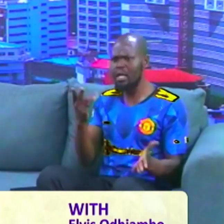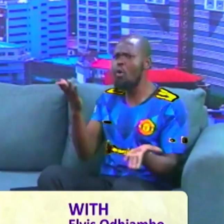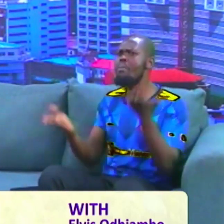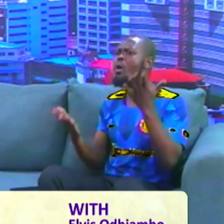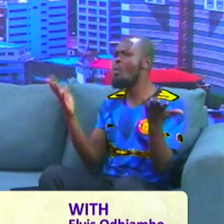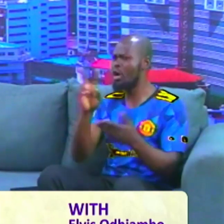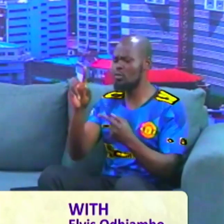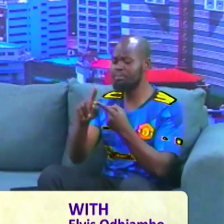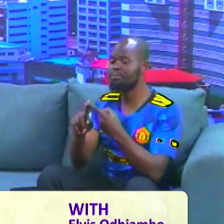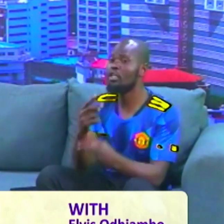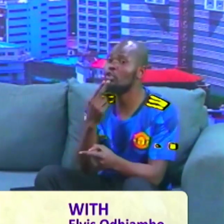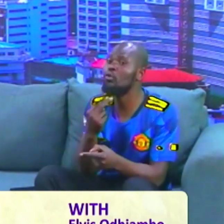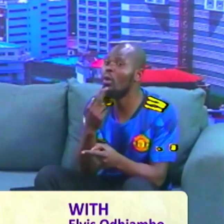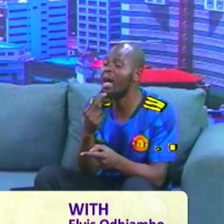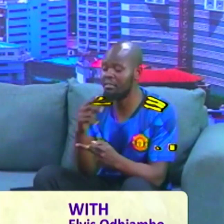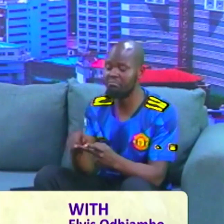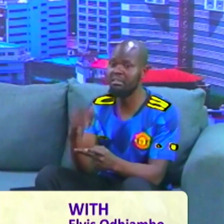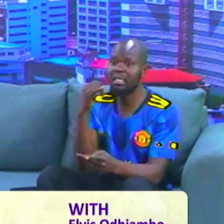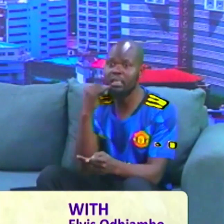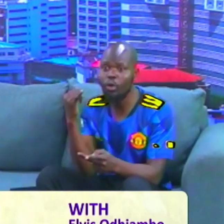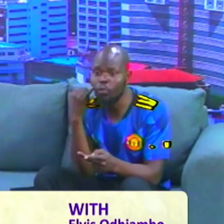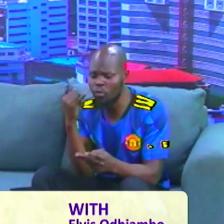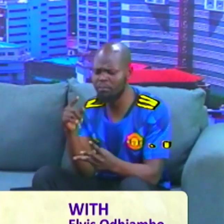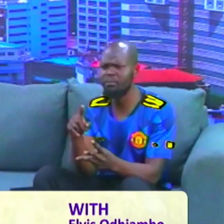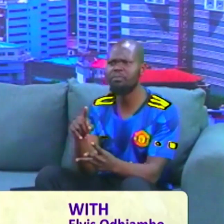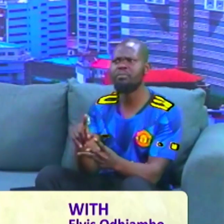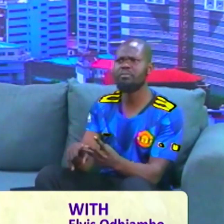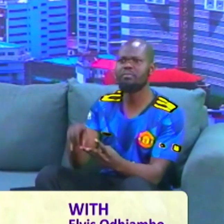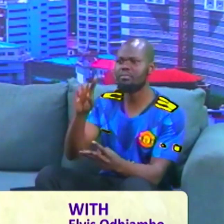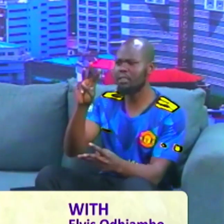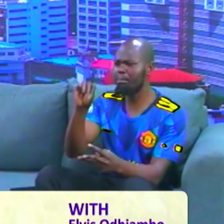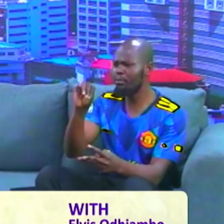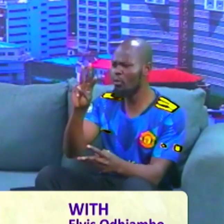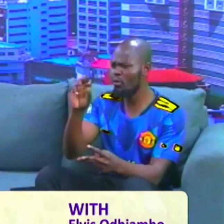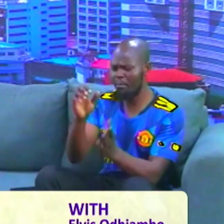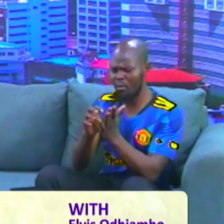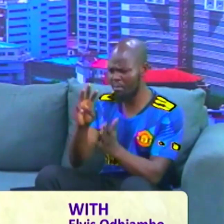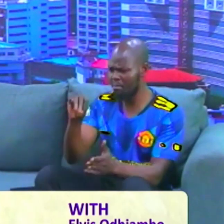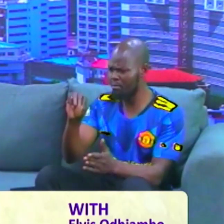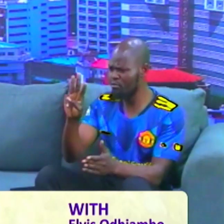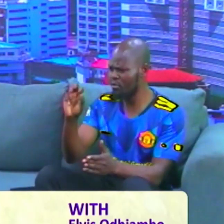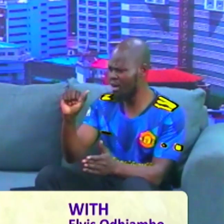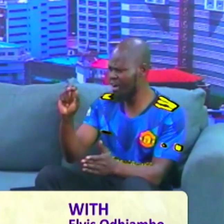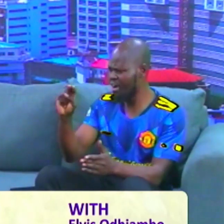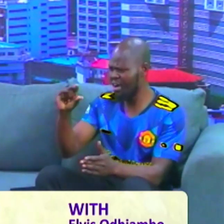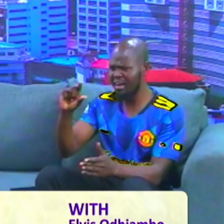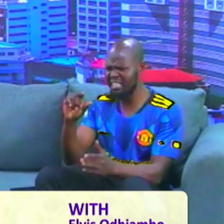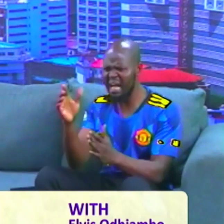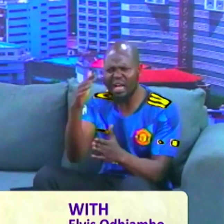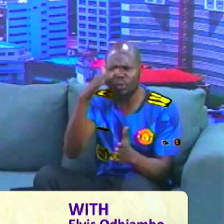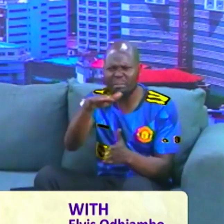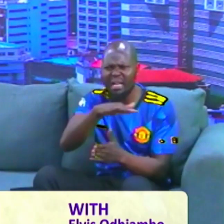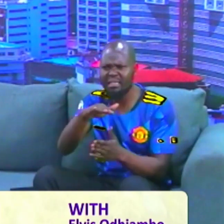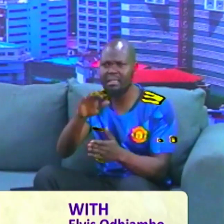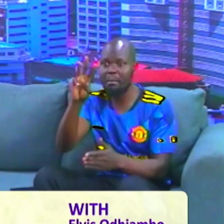was faster than all the other players. I think we can compare it to only Cabra Sugar and Nakuru.